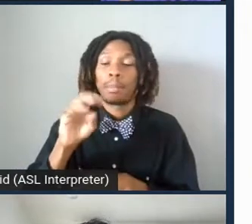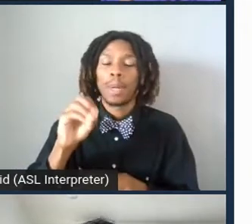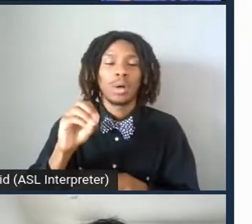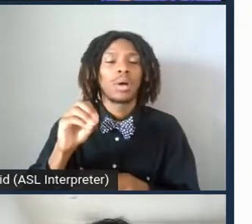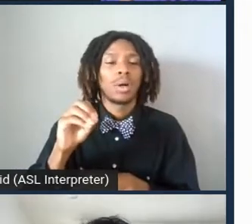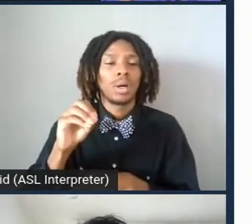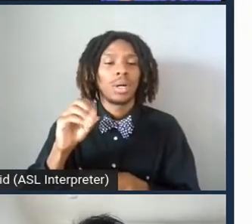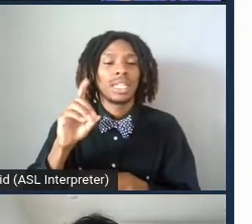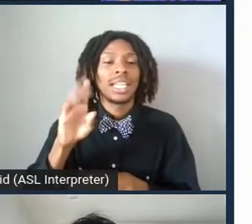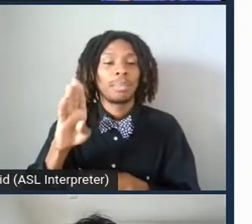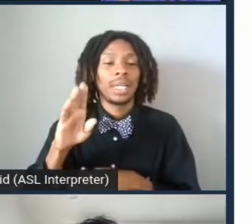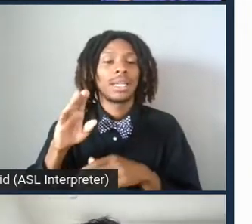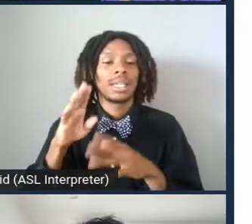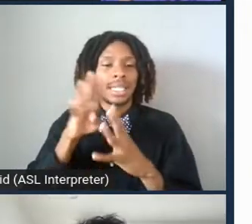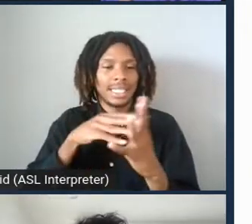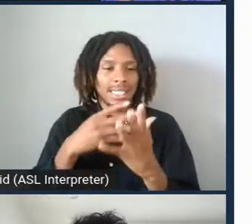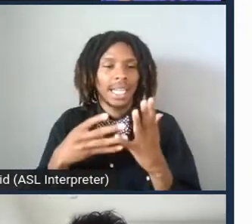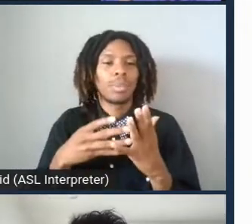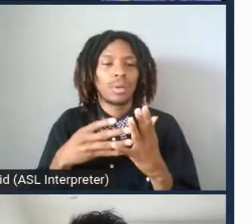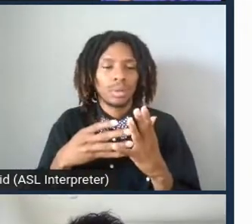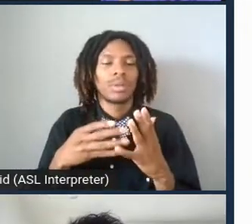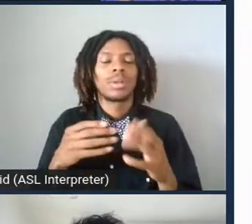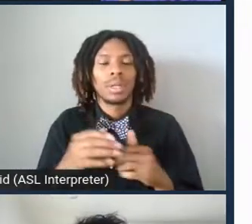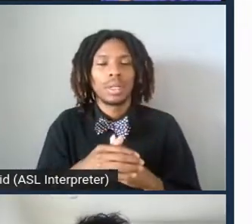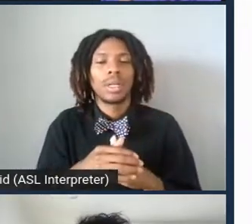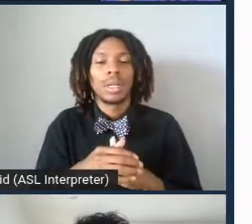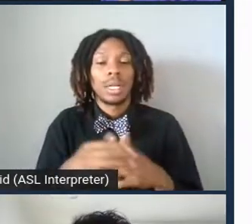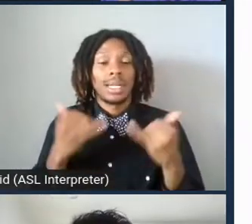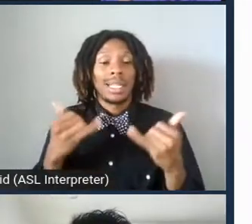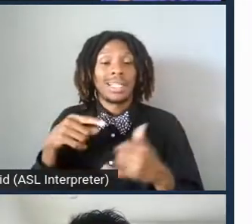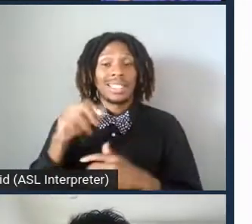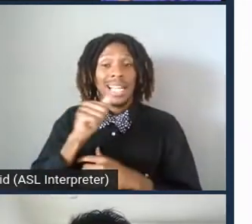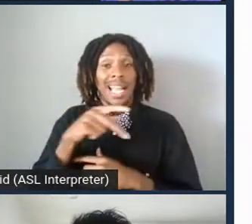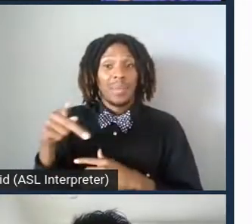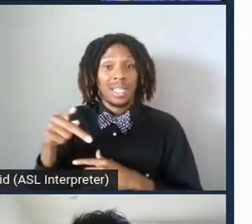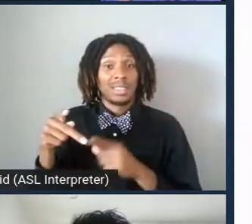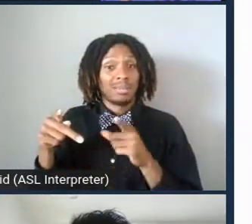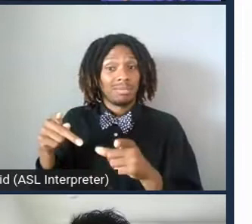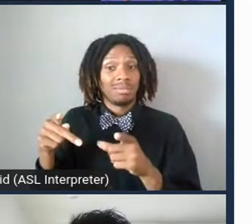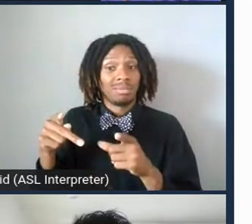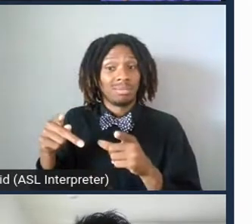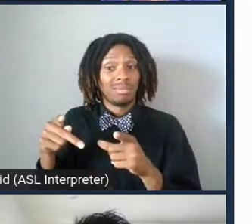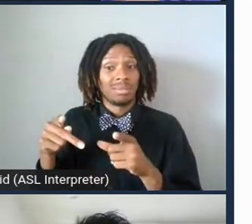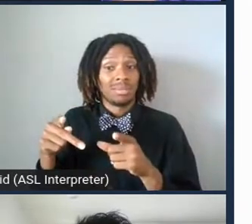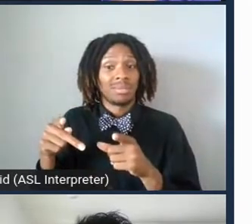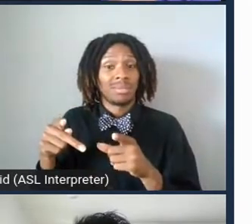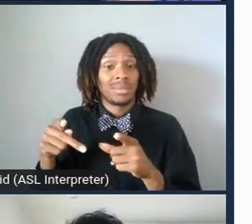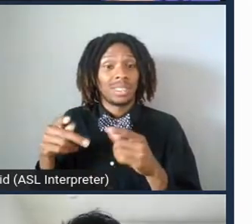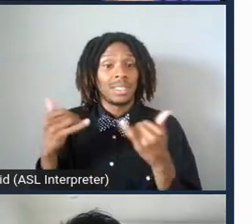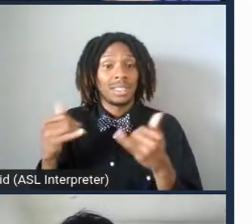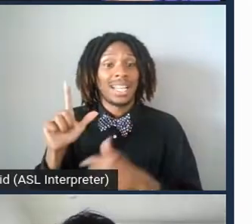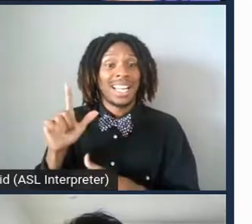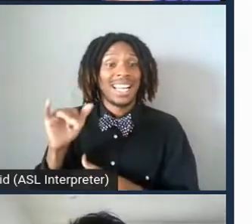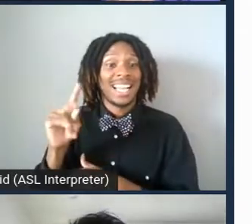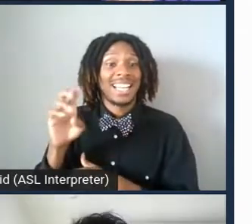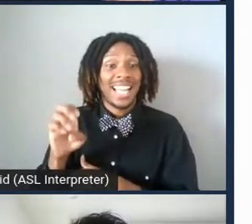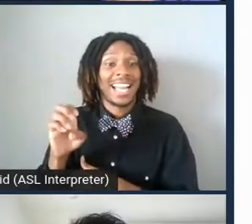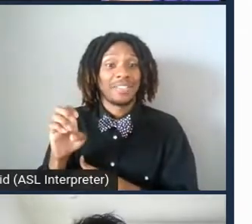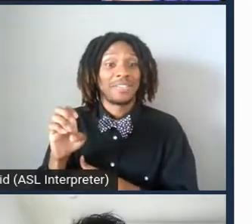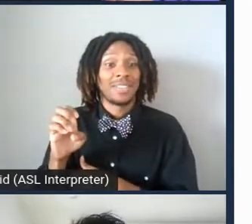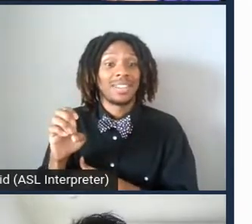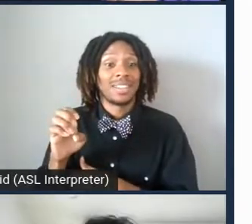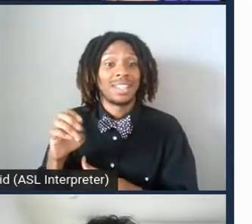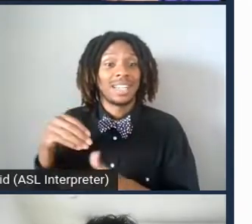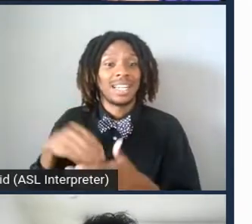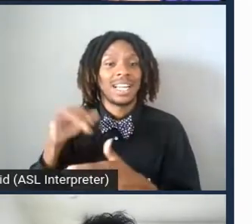data from one region to another. Right now, this application is currently live in US East 1, which is in